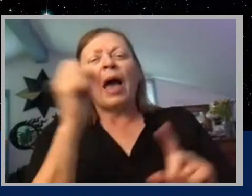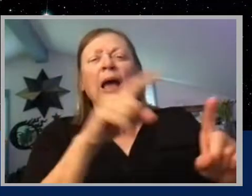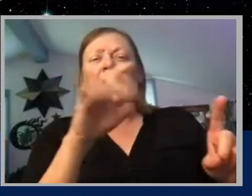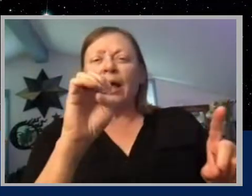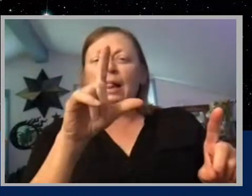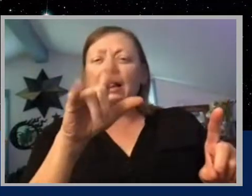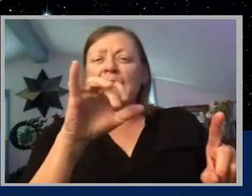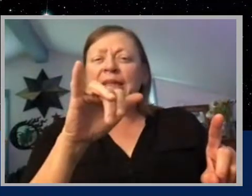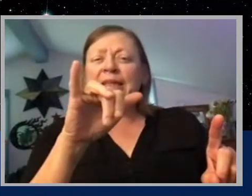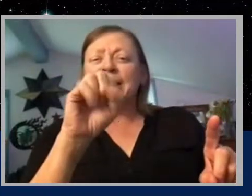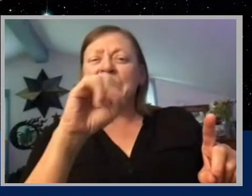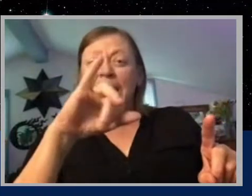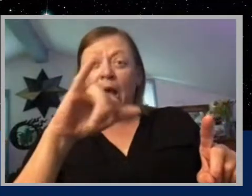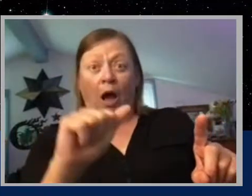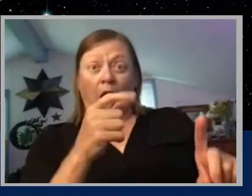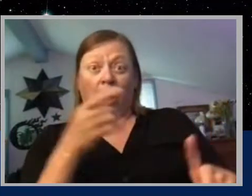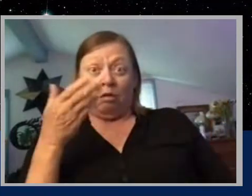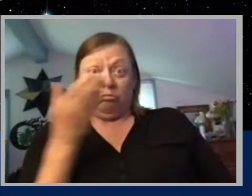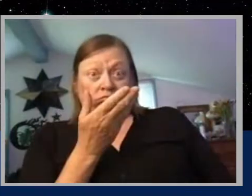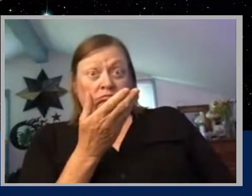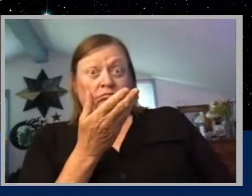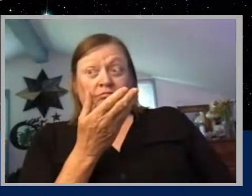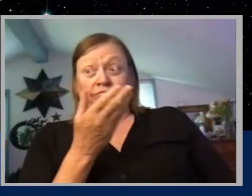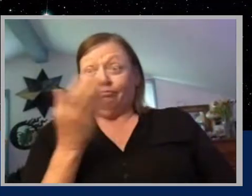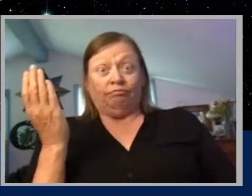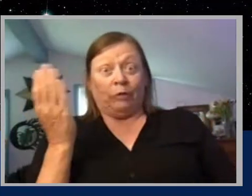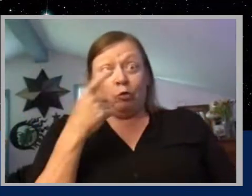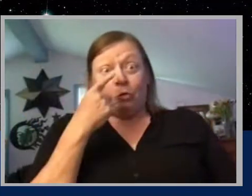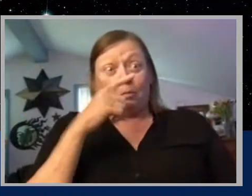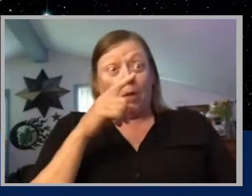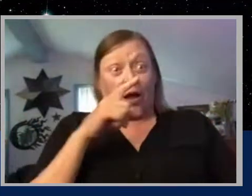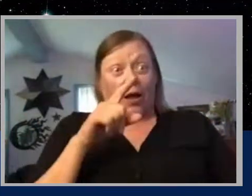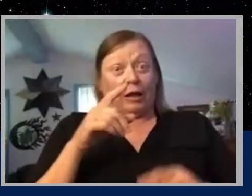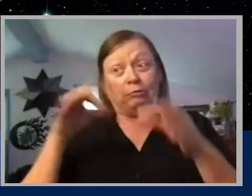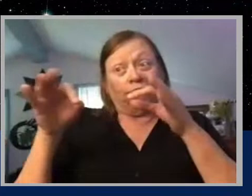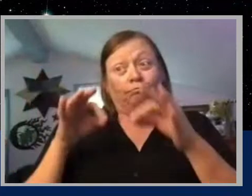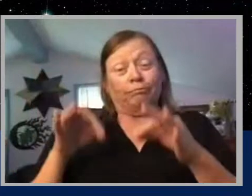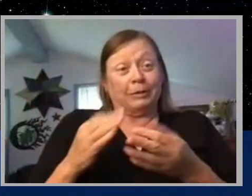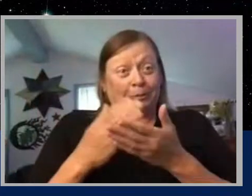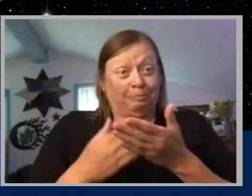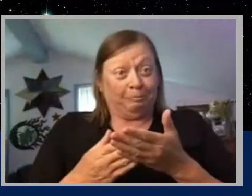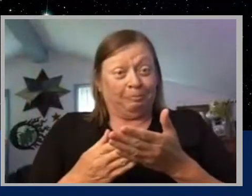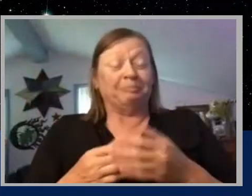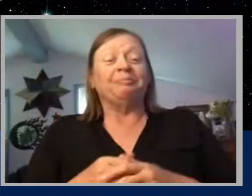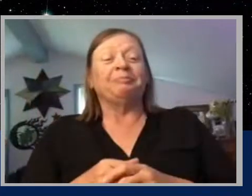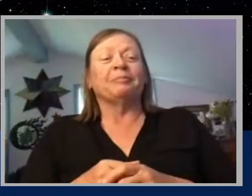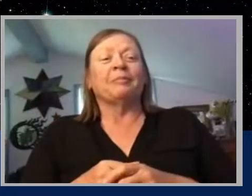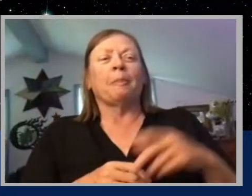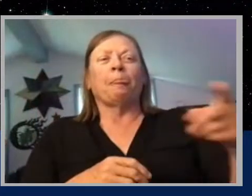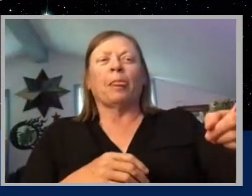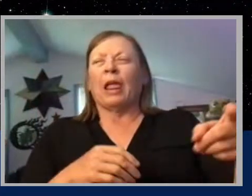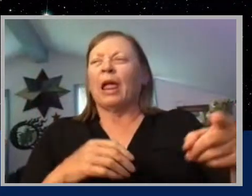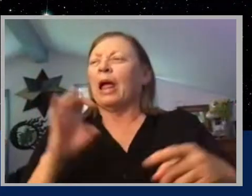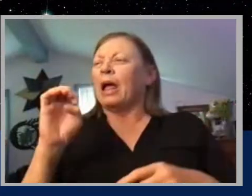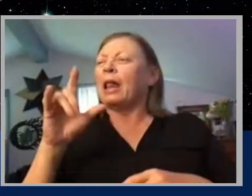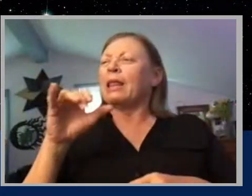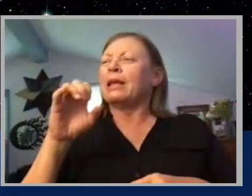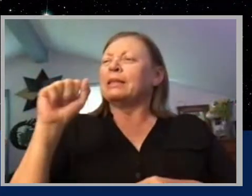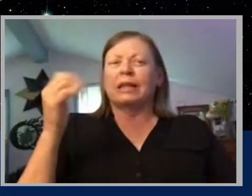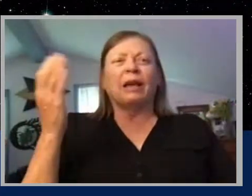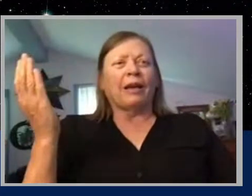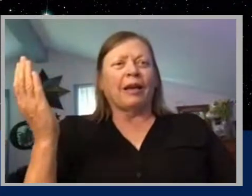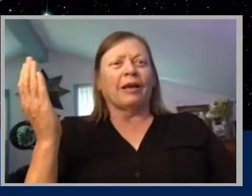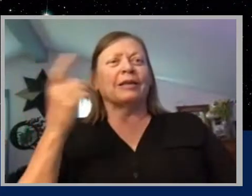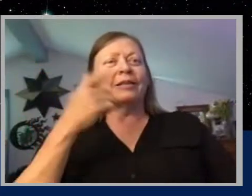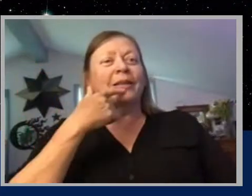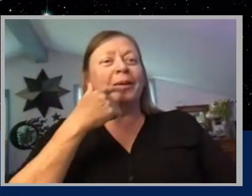questions? Absolutely. All right. All right. So, yeah, I mean, that's so interesting, hearing about your coordination with, the Department of Defense,